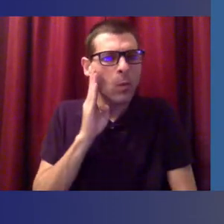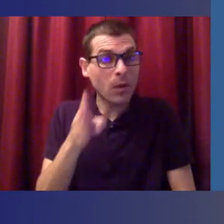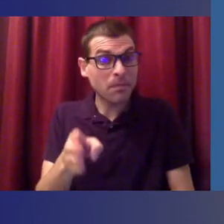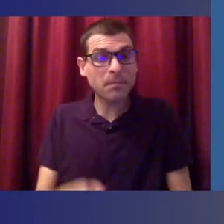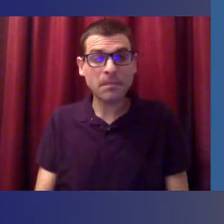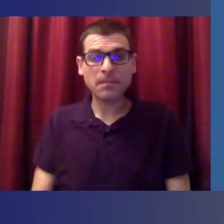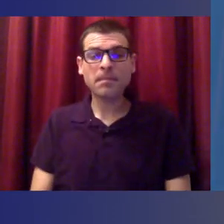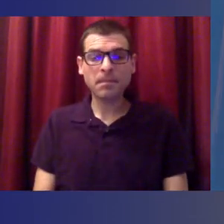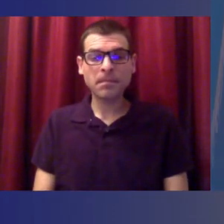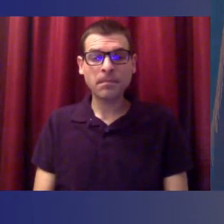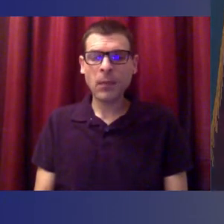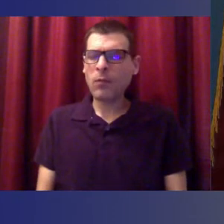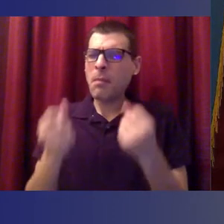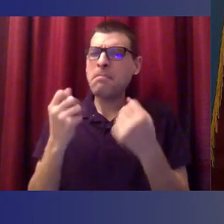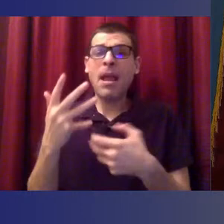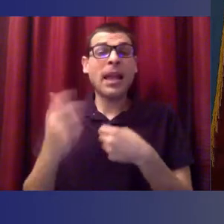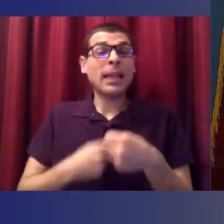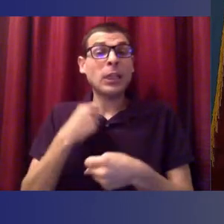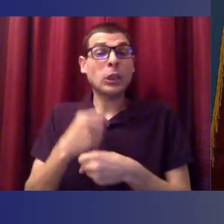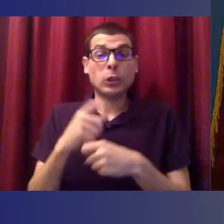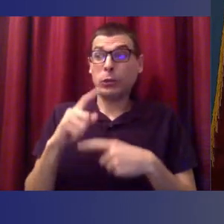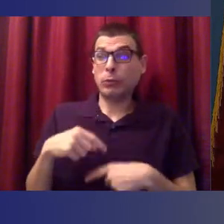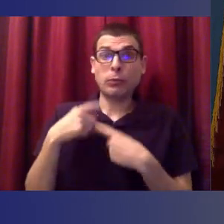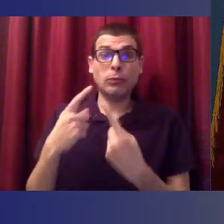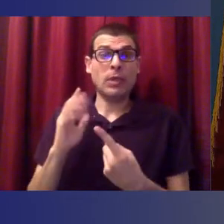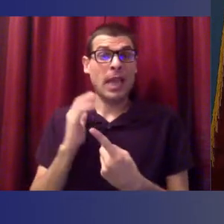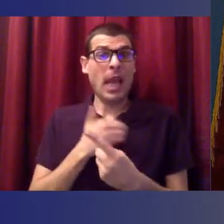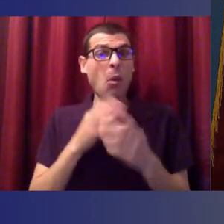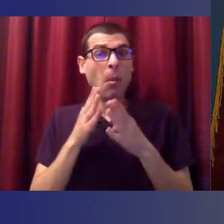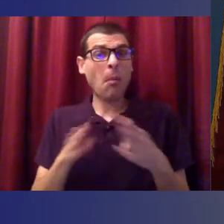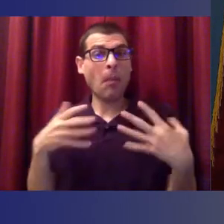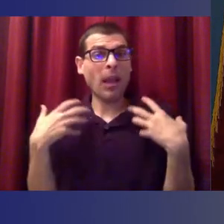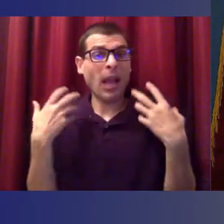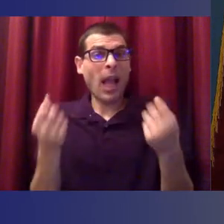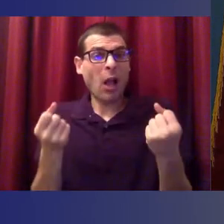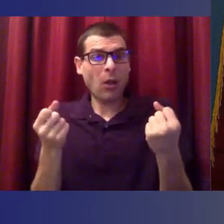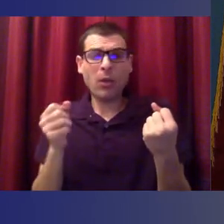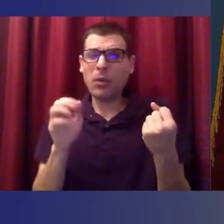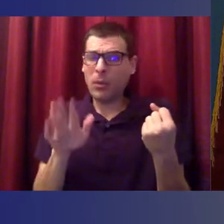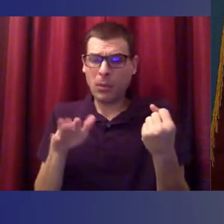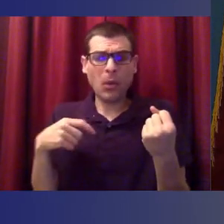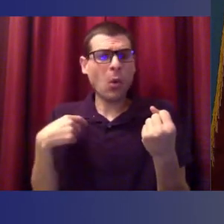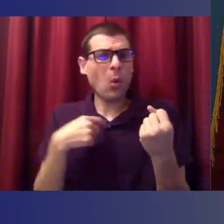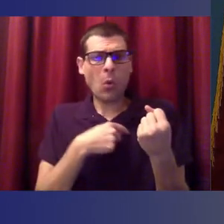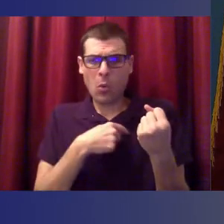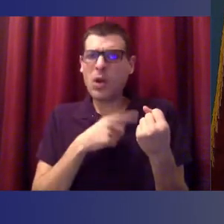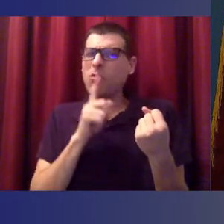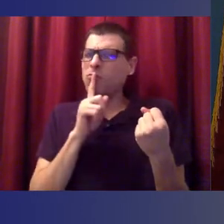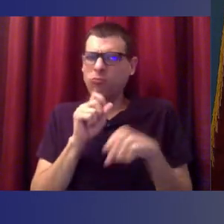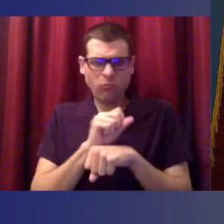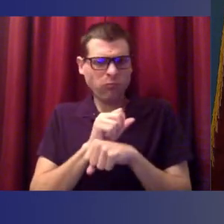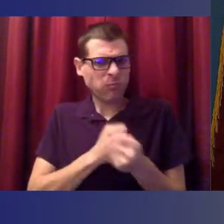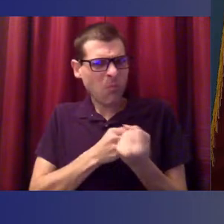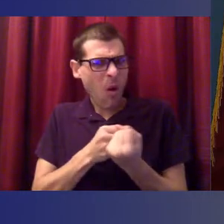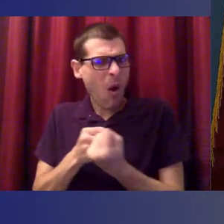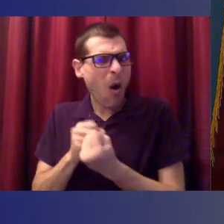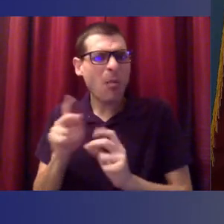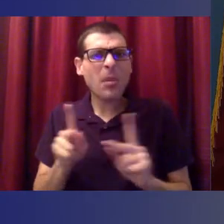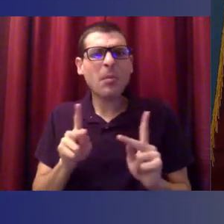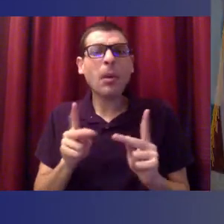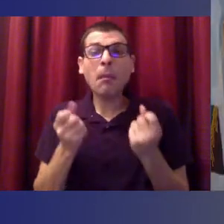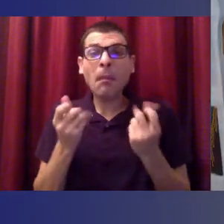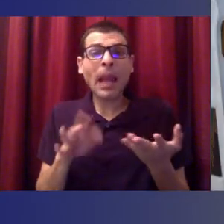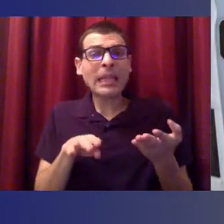For decades, Multnomah County's public health has quietly, reliably, and effectively prevented disease and deaths in our